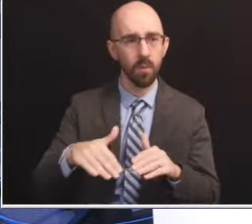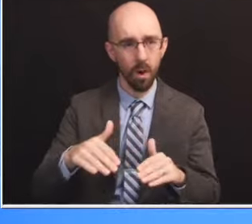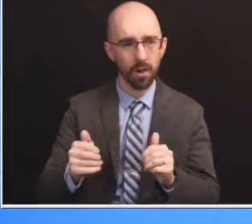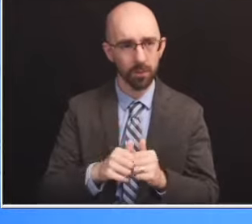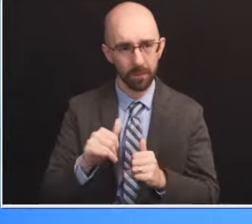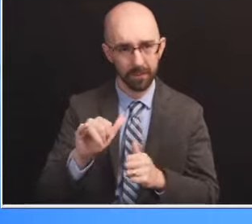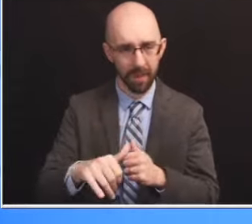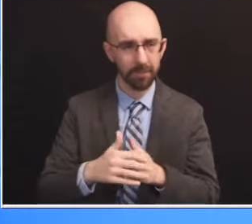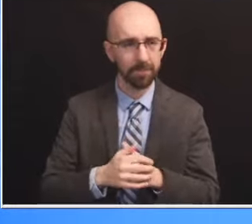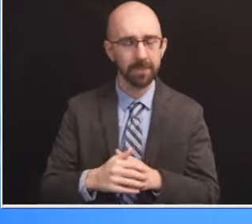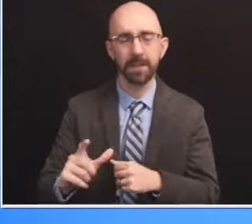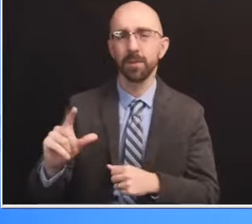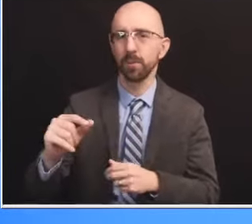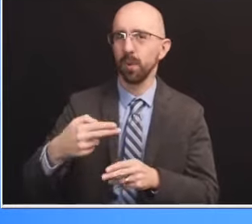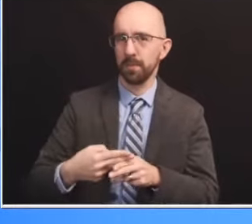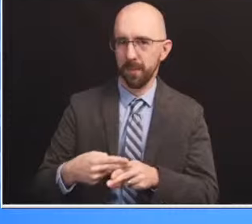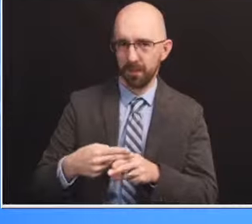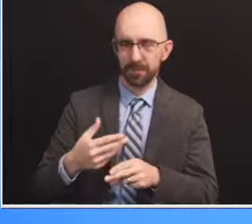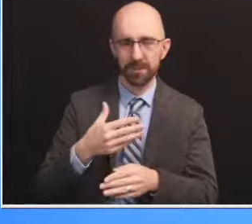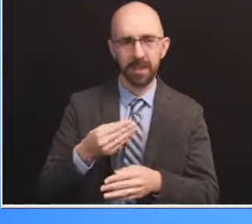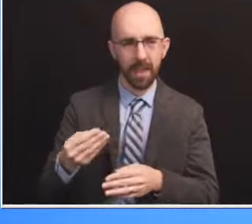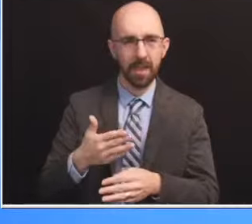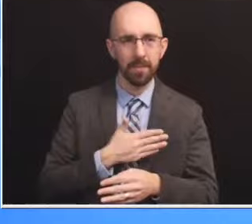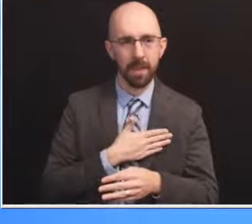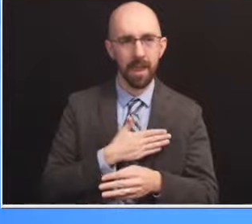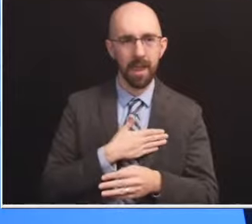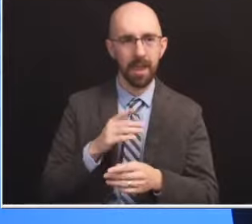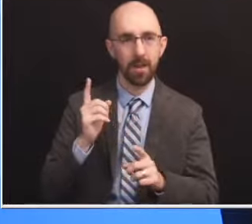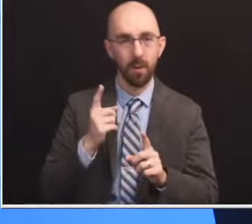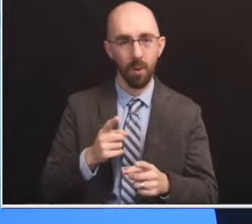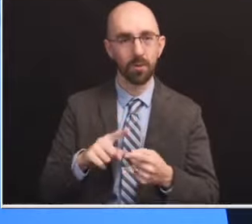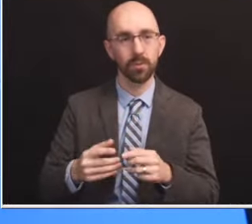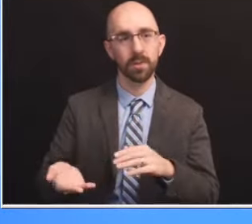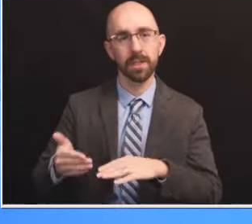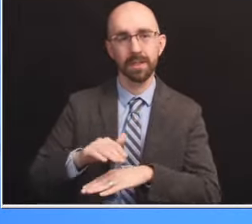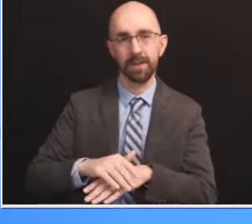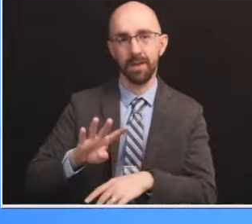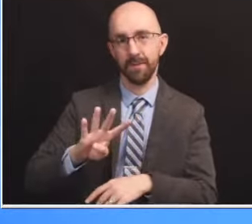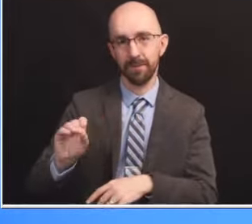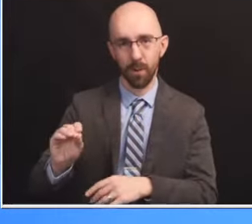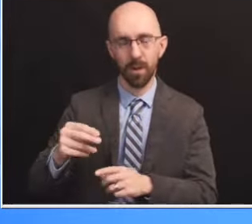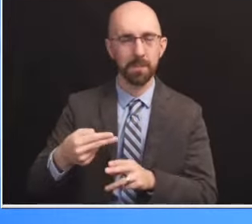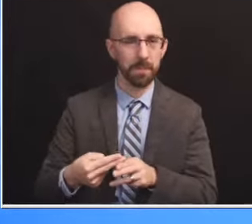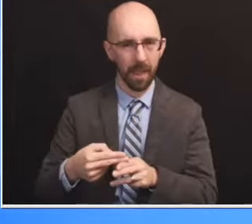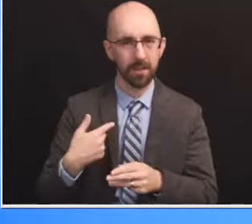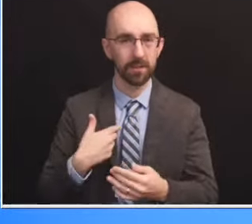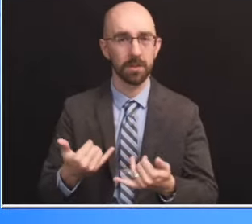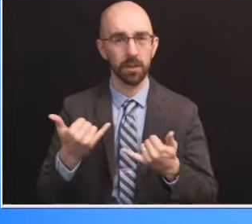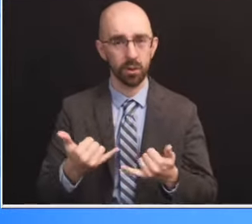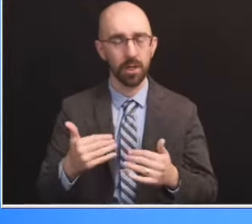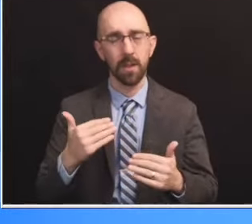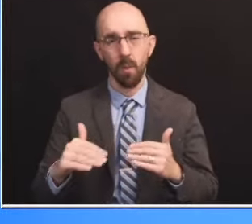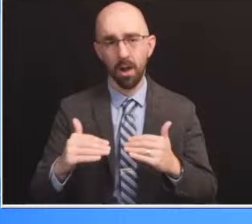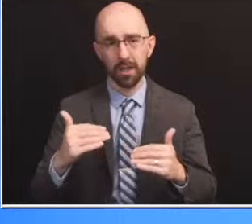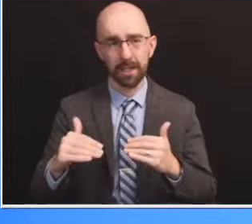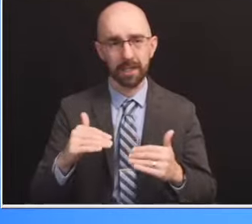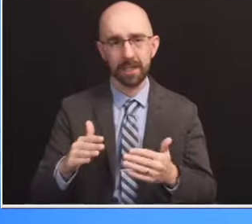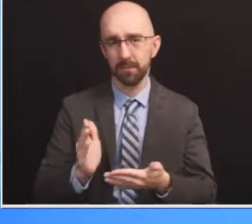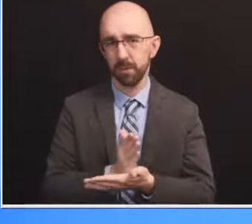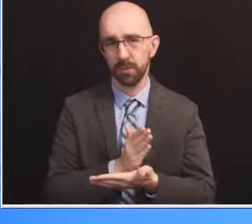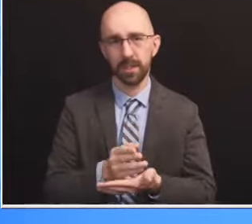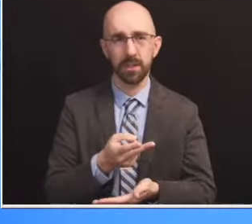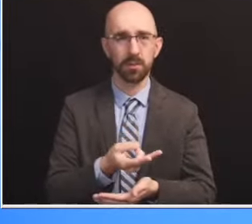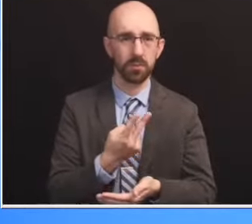20 pounds, and my goal is to increase it to 40 pounds, and I'm currently walking between 2 and 4